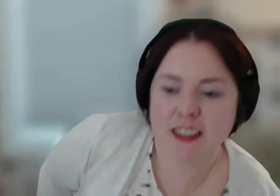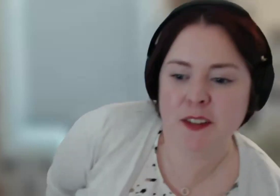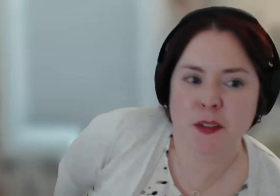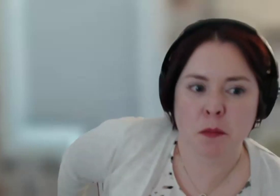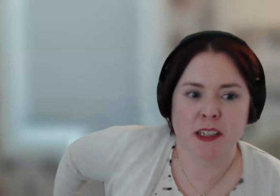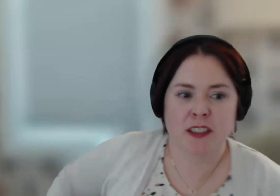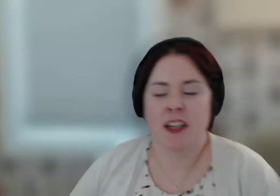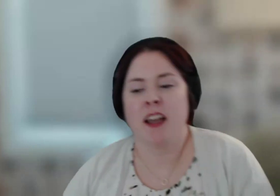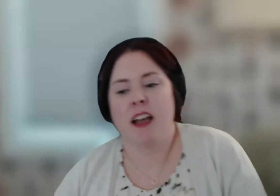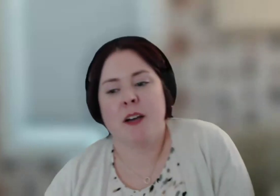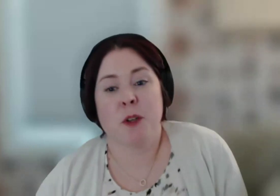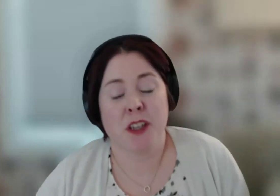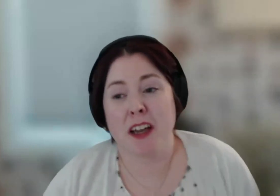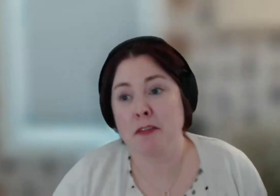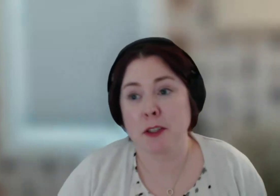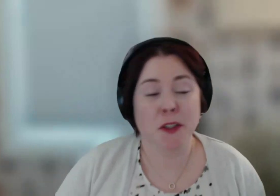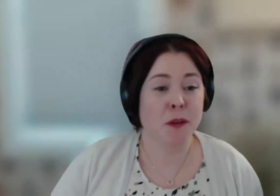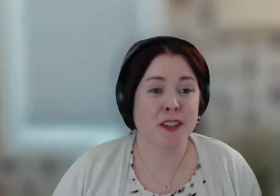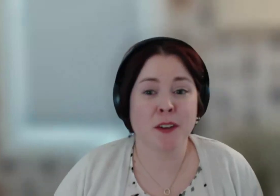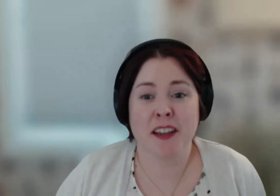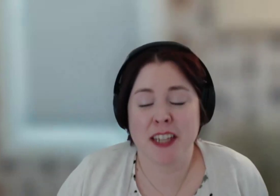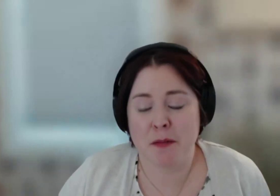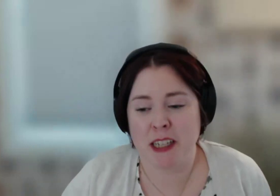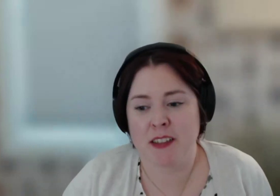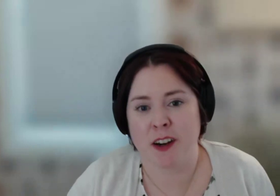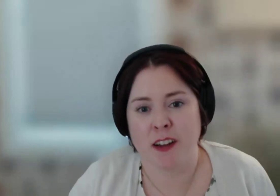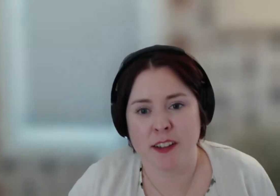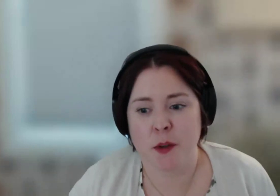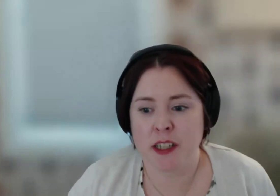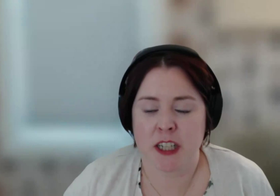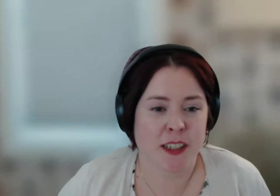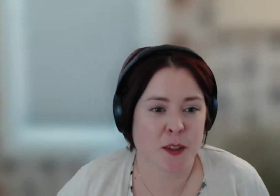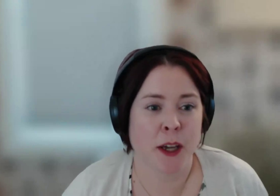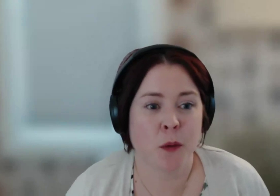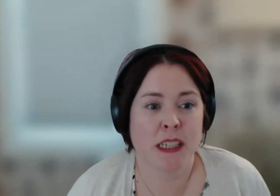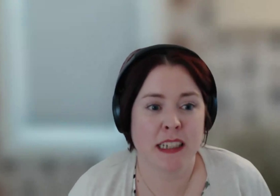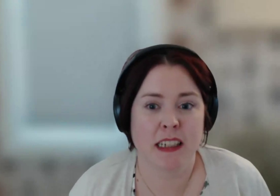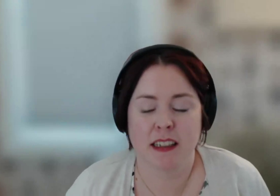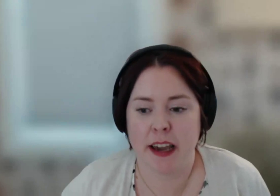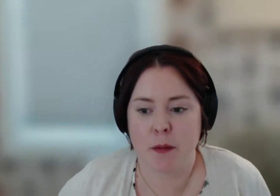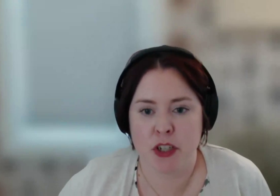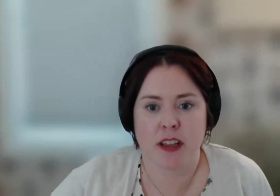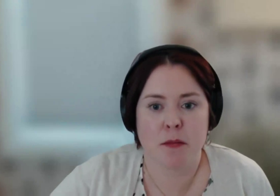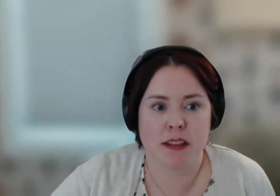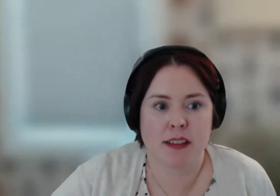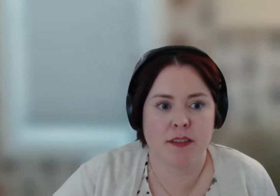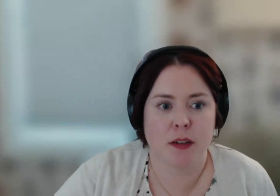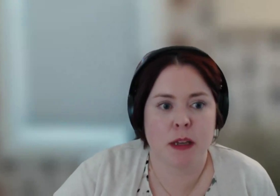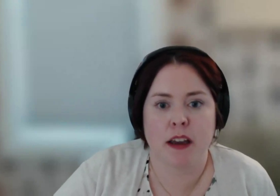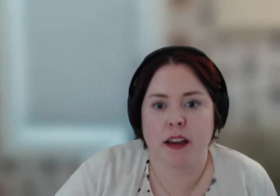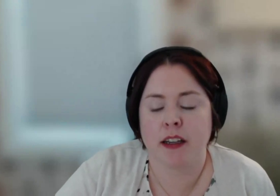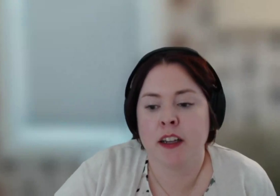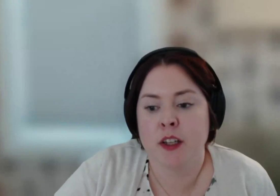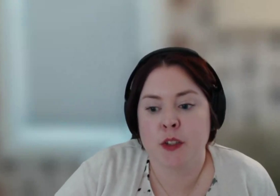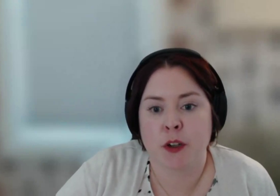Awesome, thank you so much. Unfortunately, we don't have time to answer all these questions, but we did capture them and save